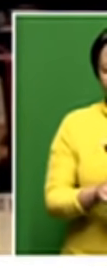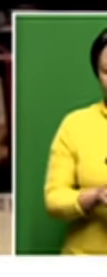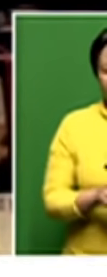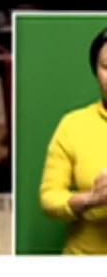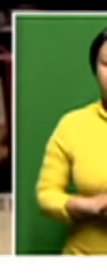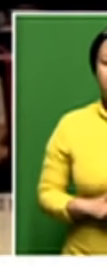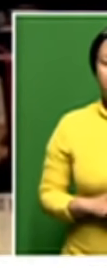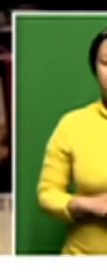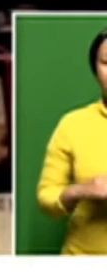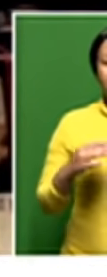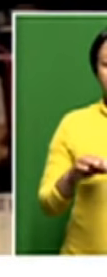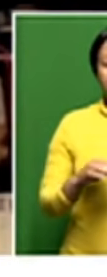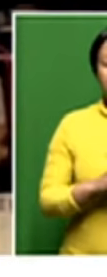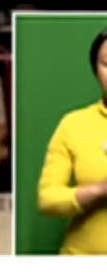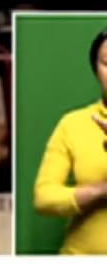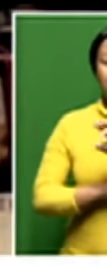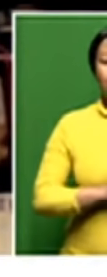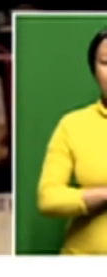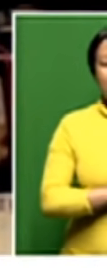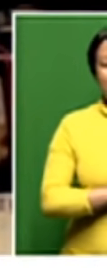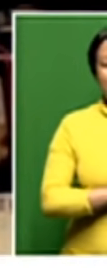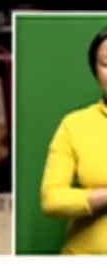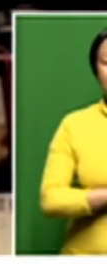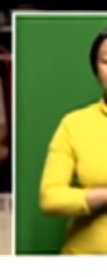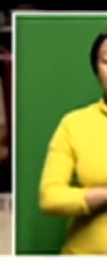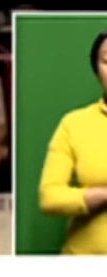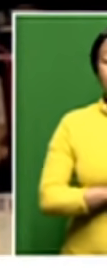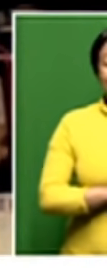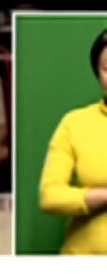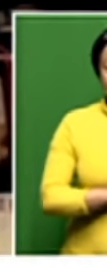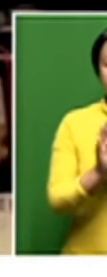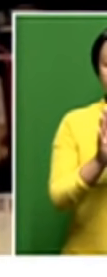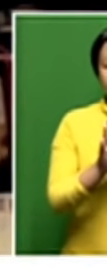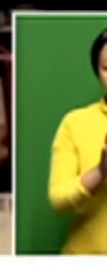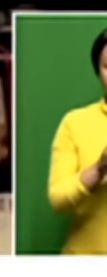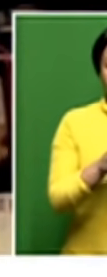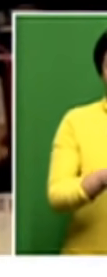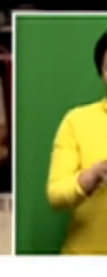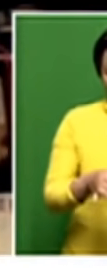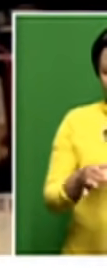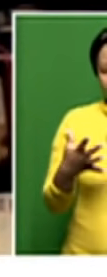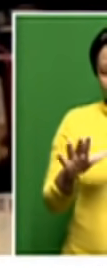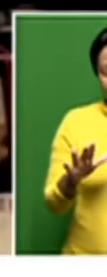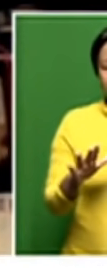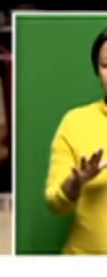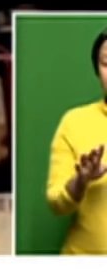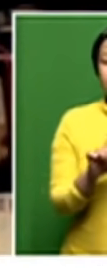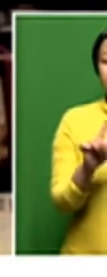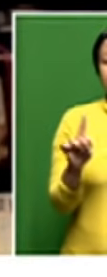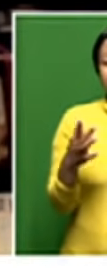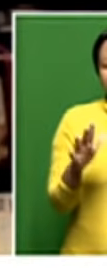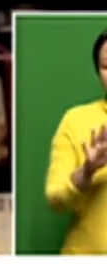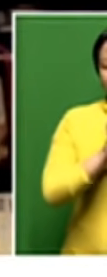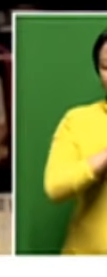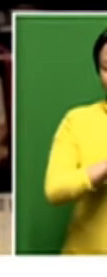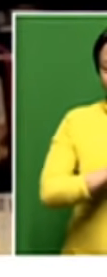of that facility about 220 million cans. Unfortunately, as part of the labeling process, we